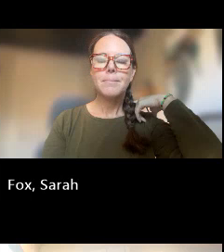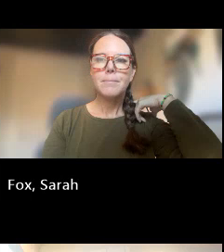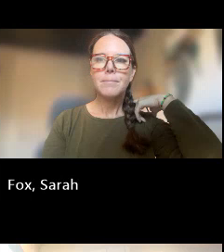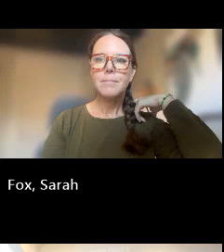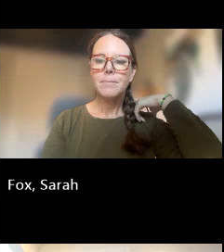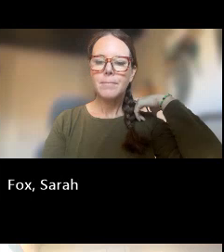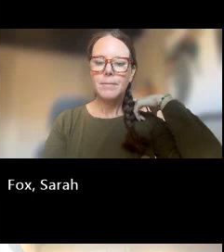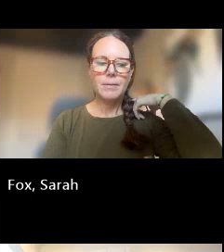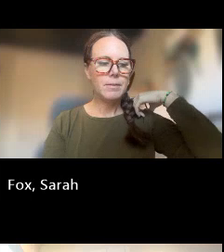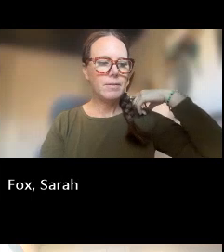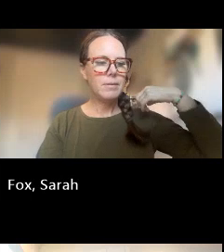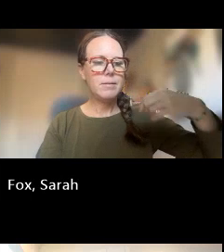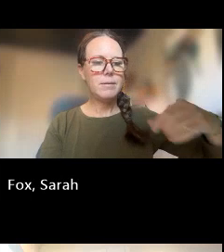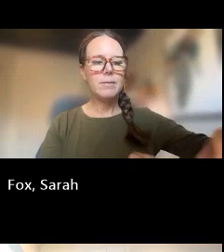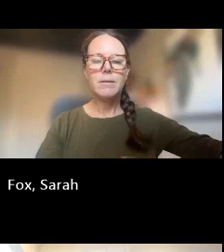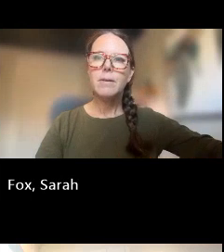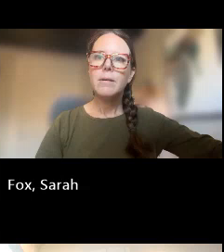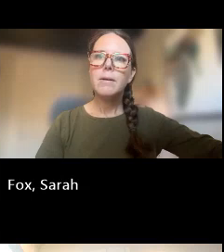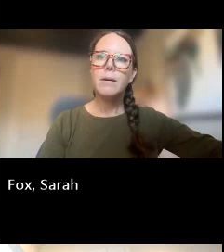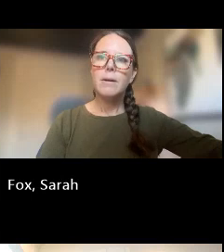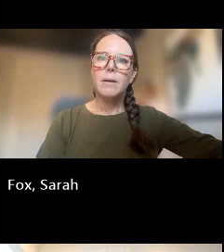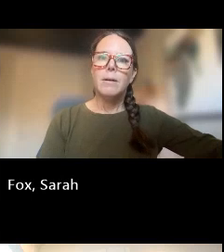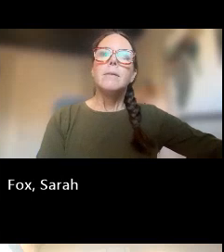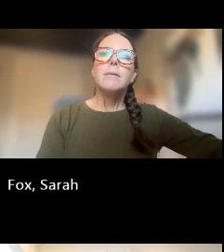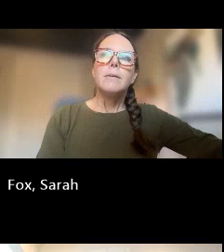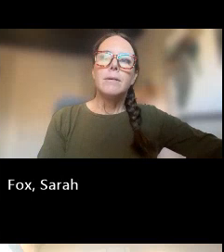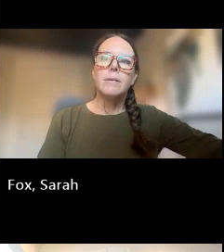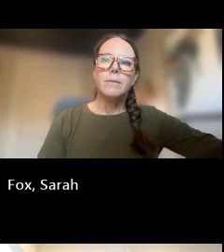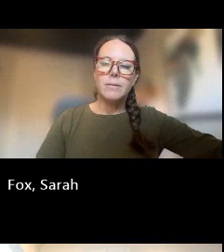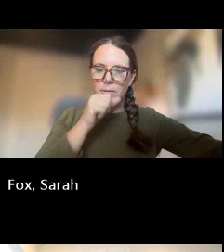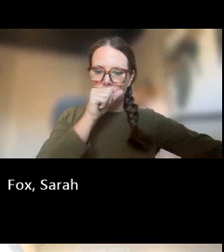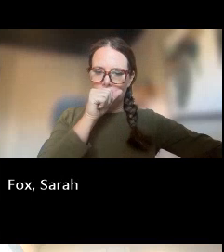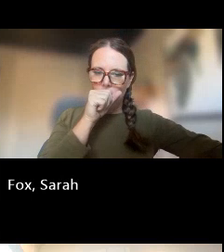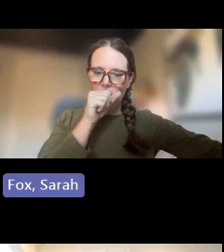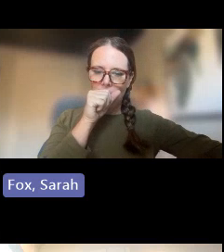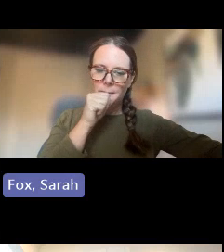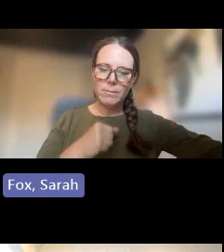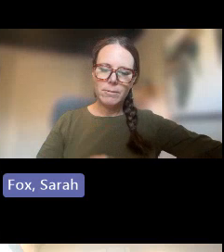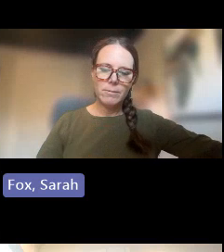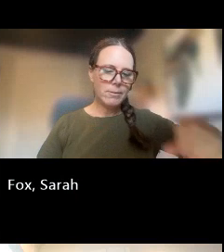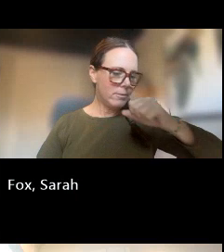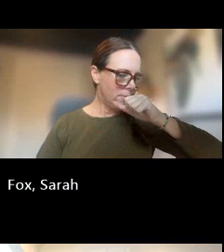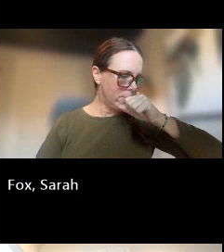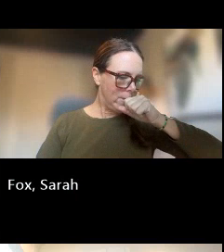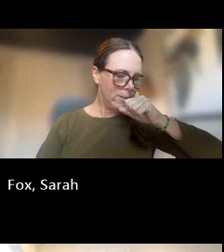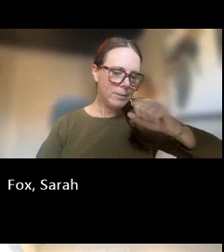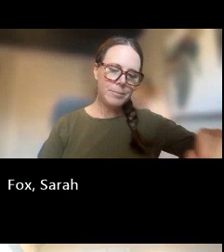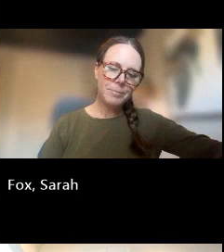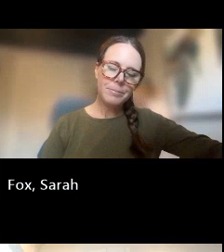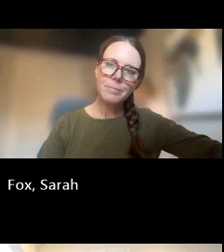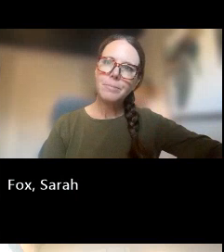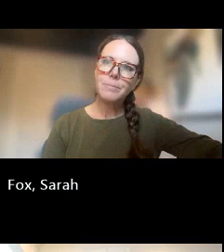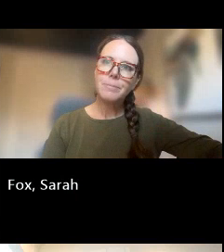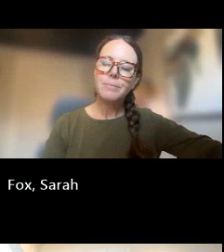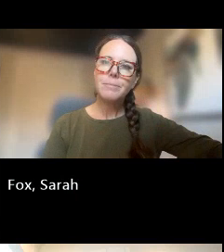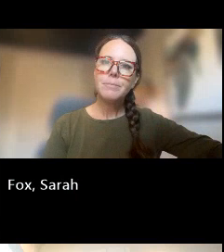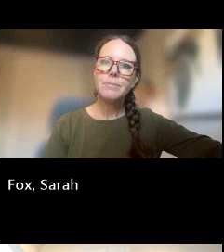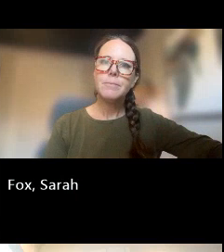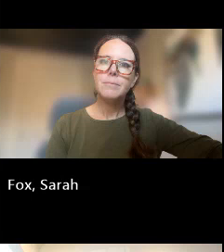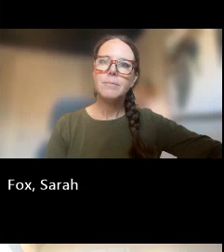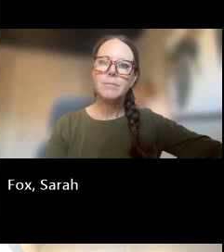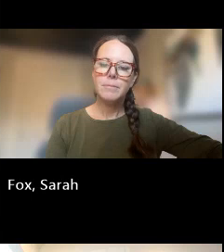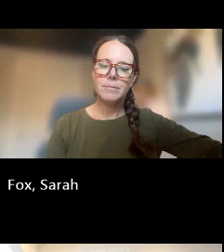his placard up. So I appreciate our conversation, our discussion. One of the things I'm missing is the last, I feel we didn't, correct me if I'm wrong,